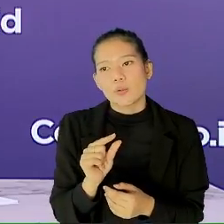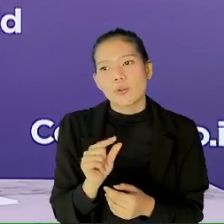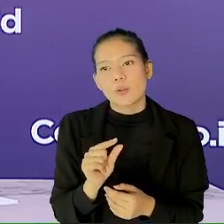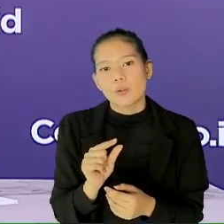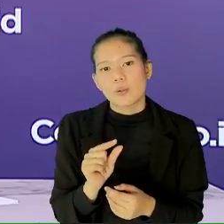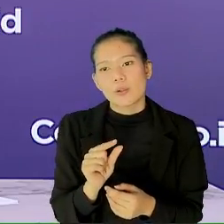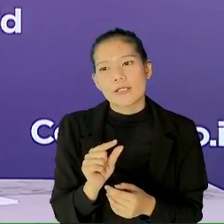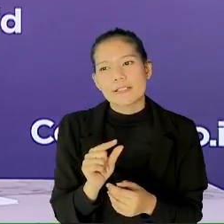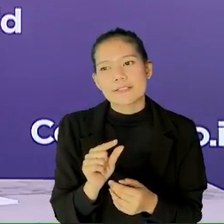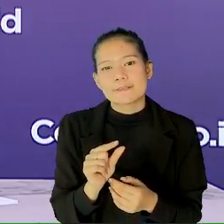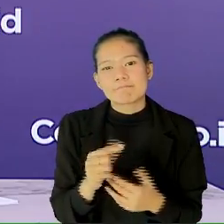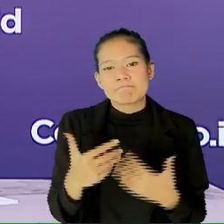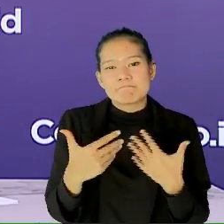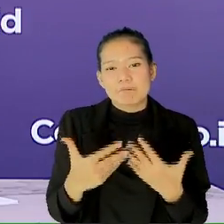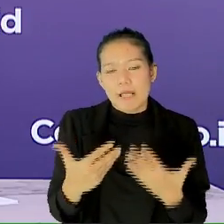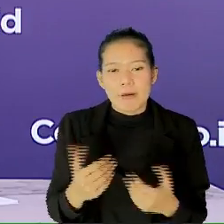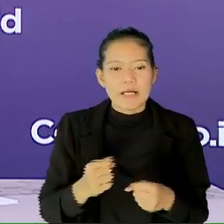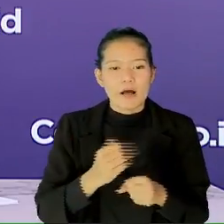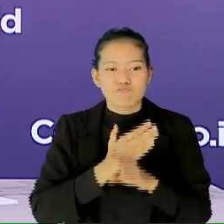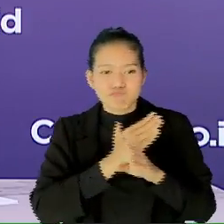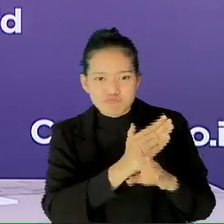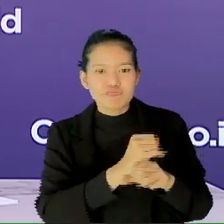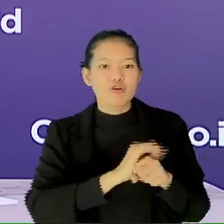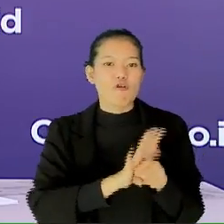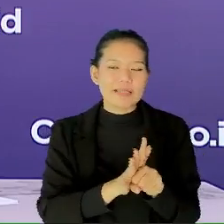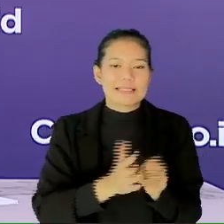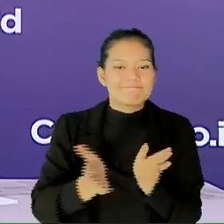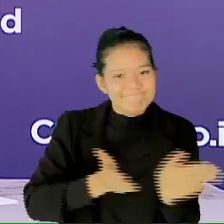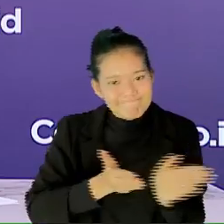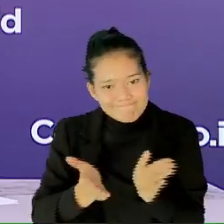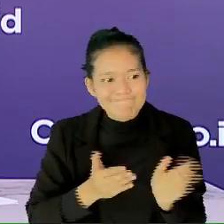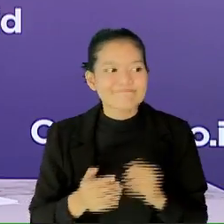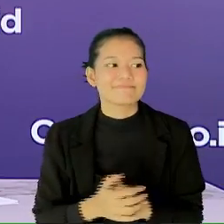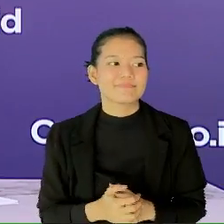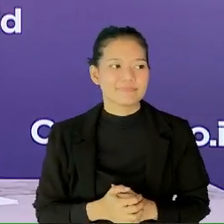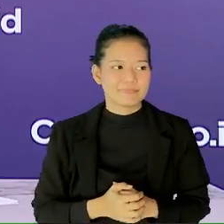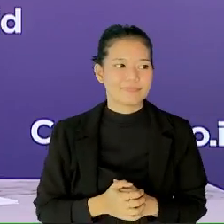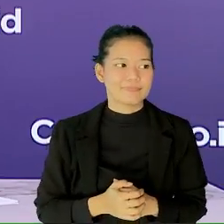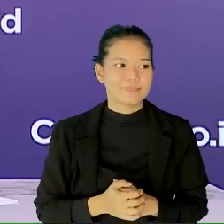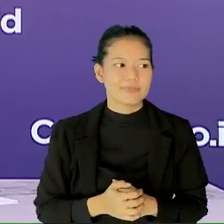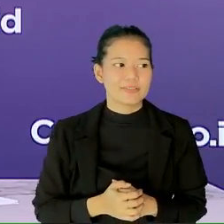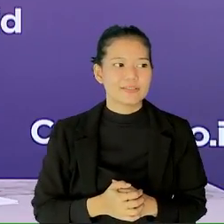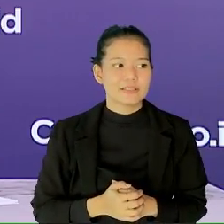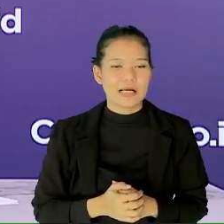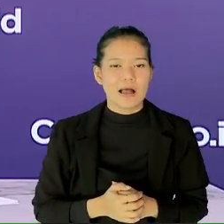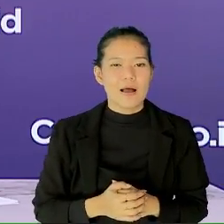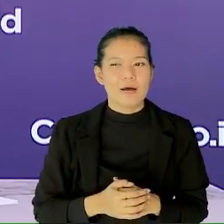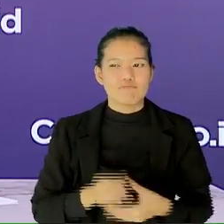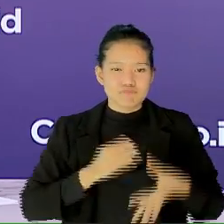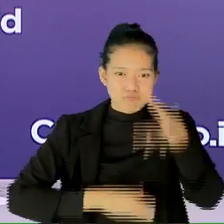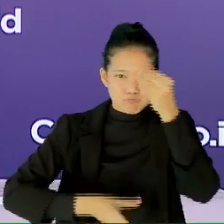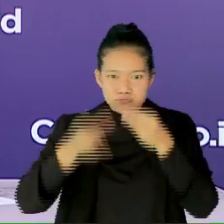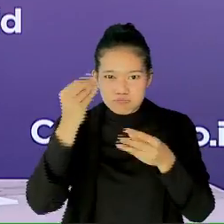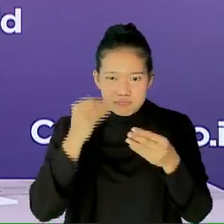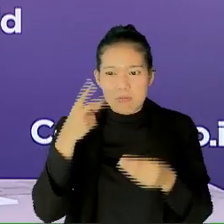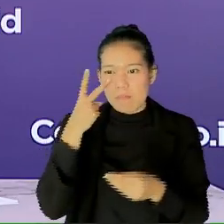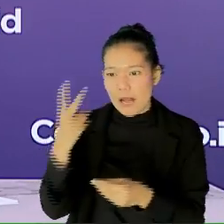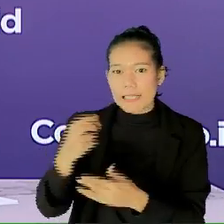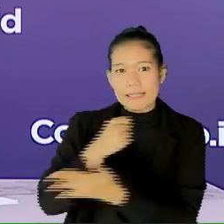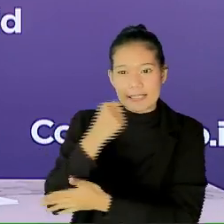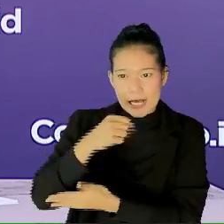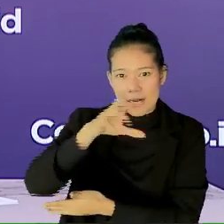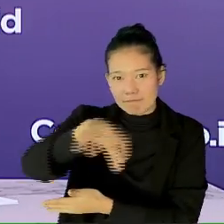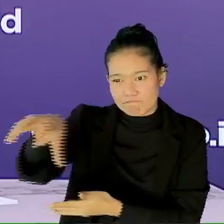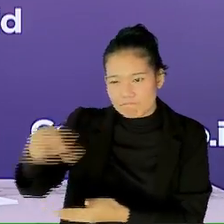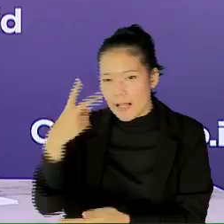to curb the effect of this pandemic sooner. And let us learn valuable lessons from each other's COVID-19